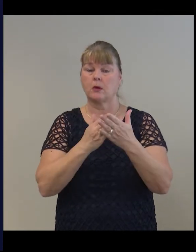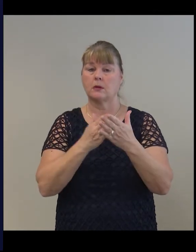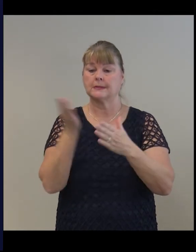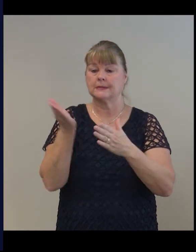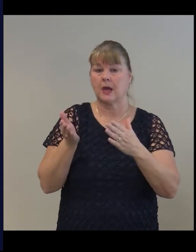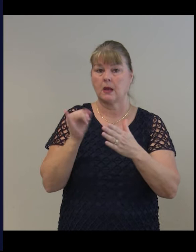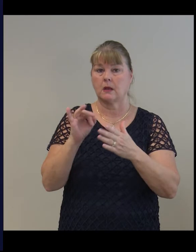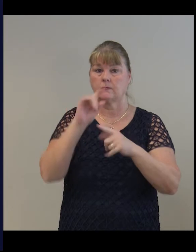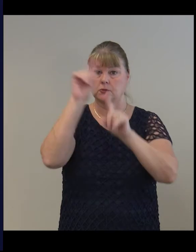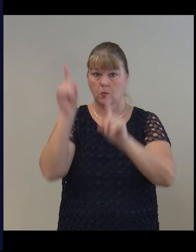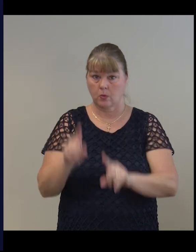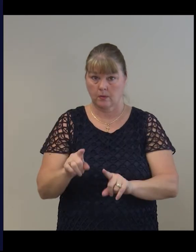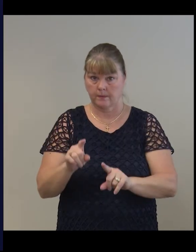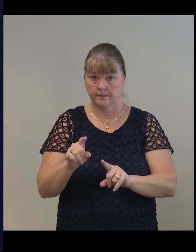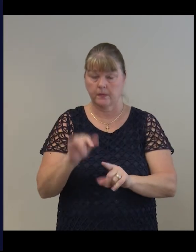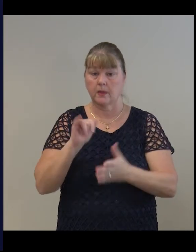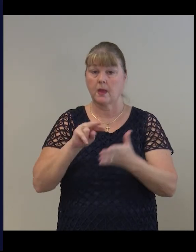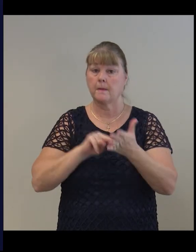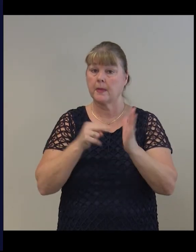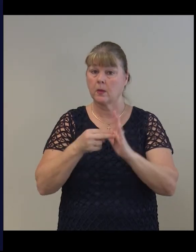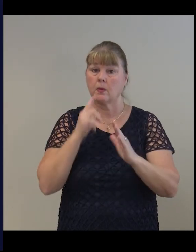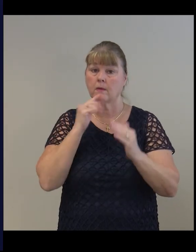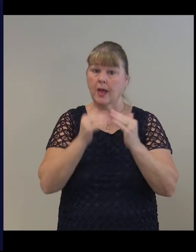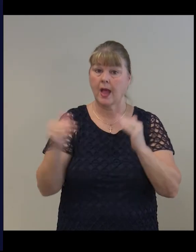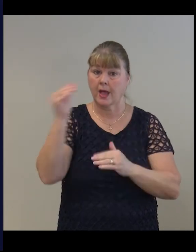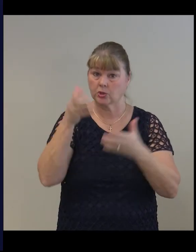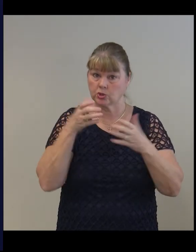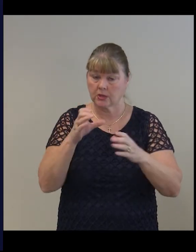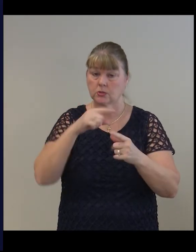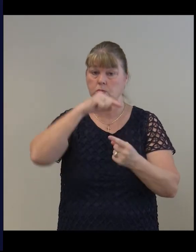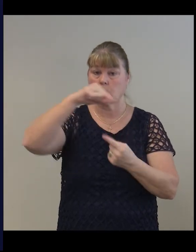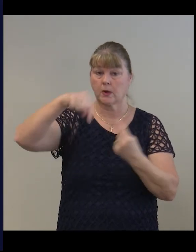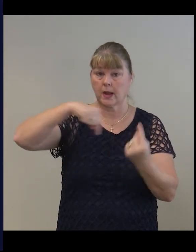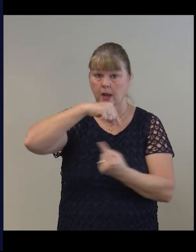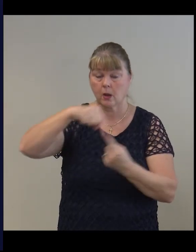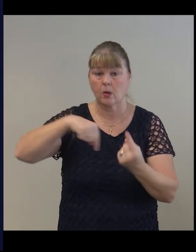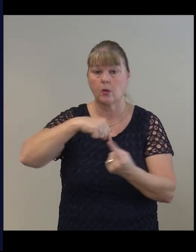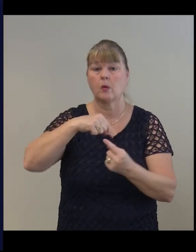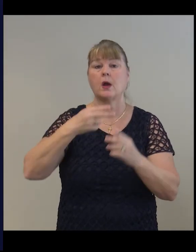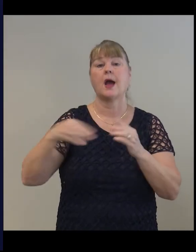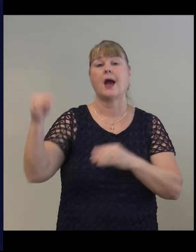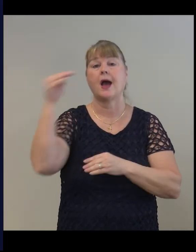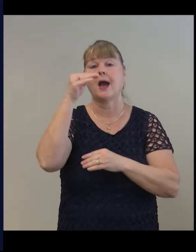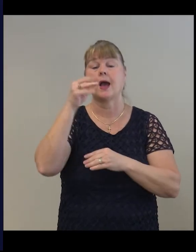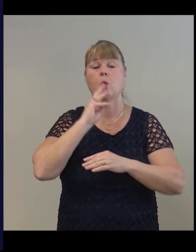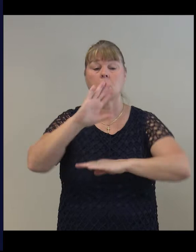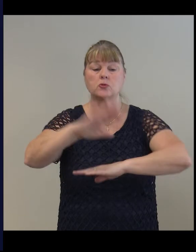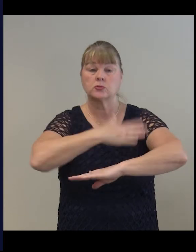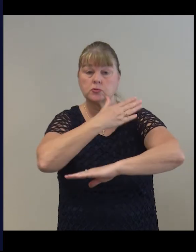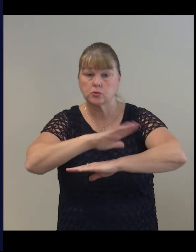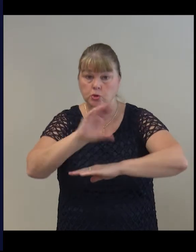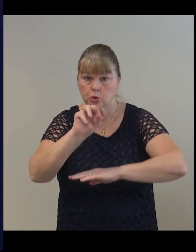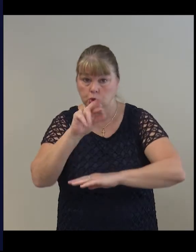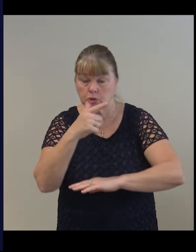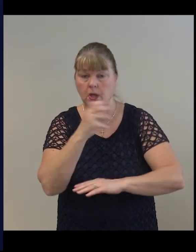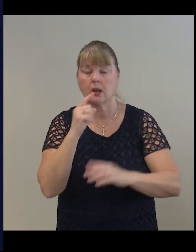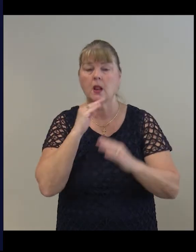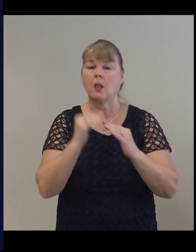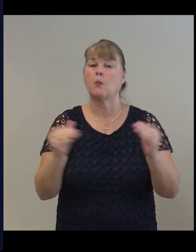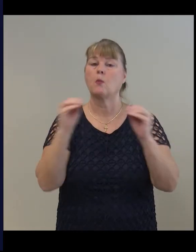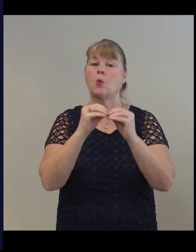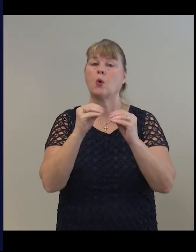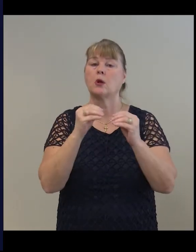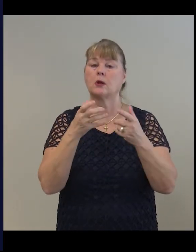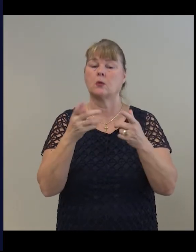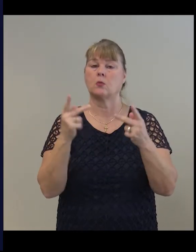tornadoes, higher chance of storm surge, and a lot higher chance of some negative impacts to our community. So the angle